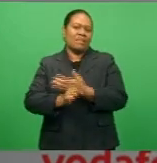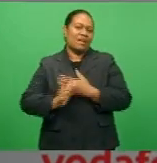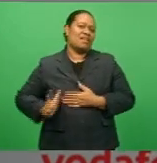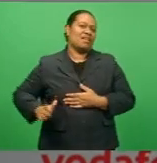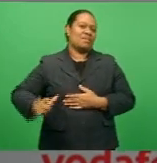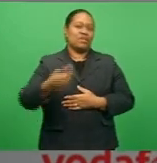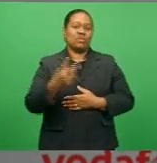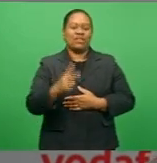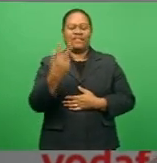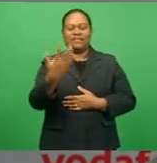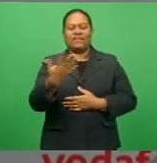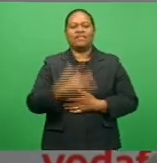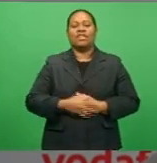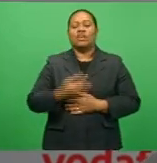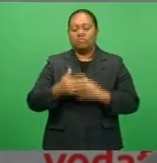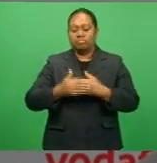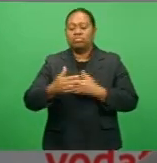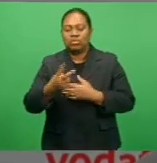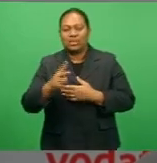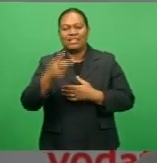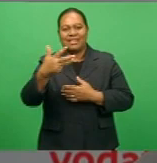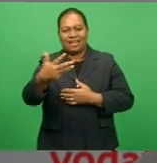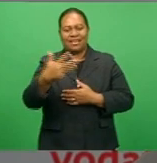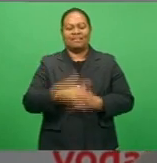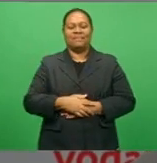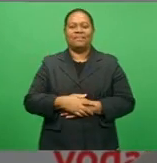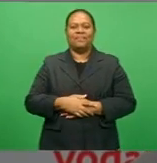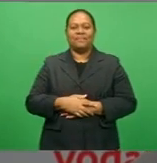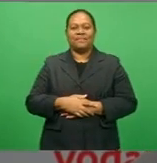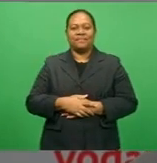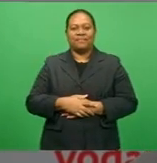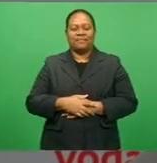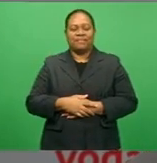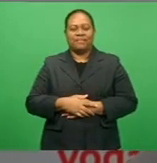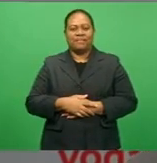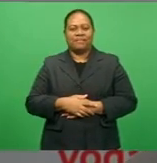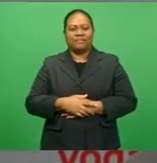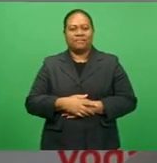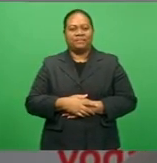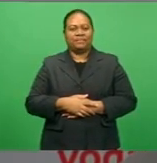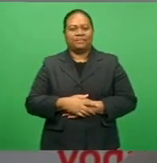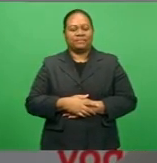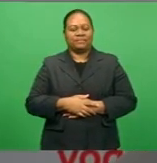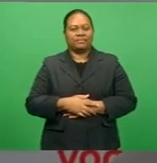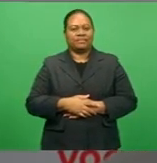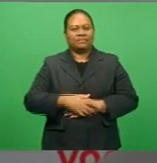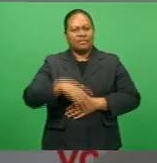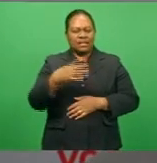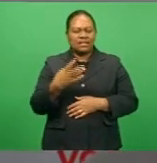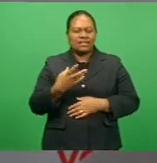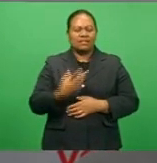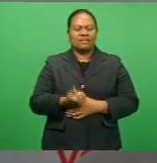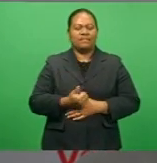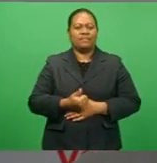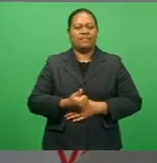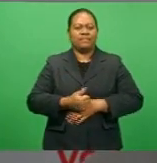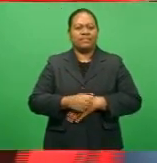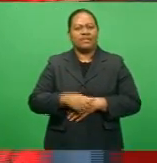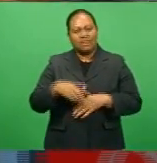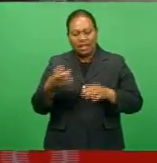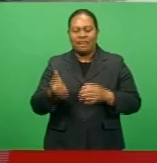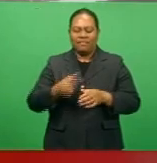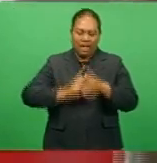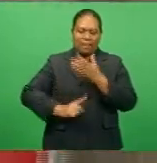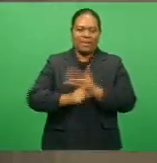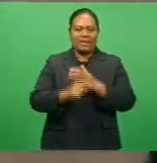25th to 29th, and of course a weekend earlier there will be 2 double headers in Vidilevu.